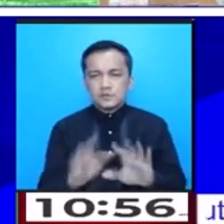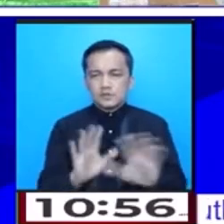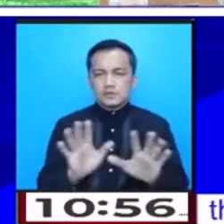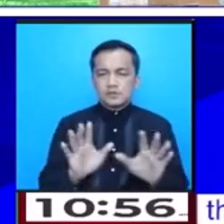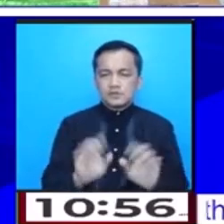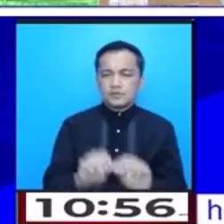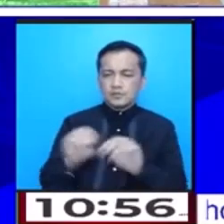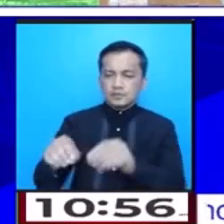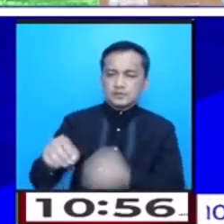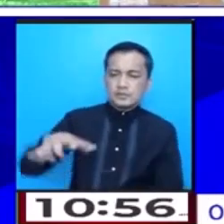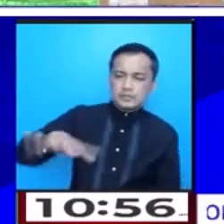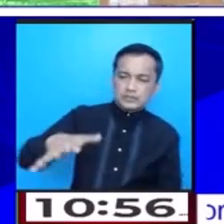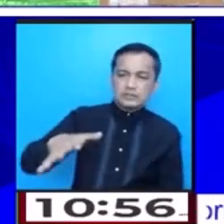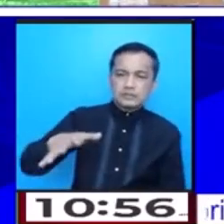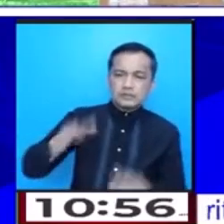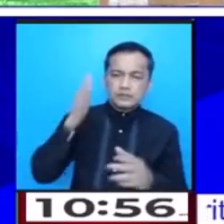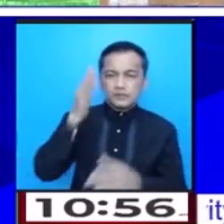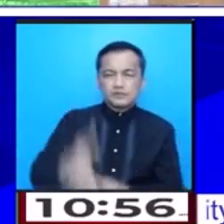know, sometimes